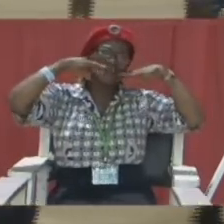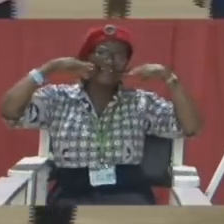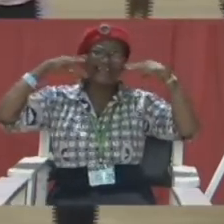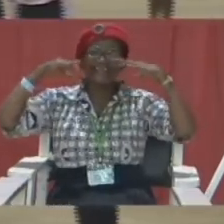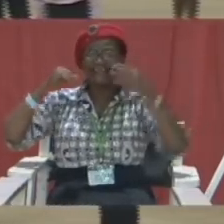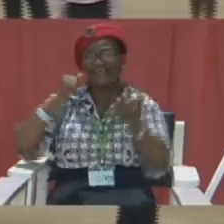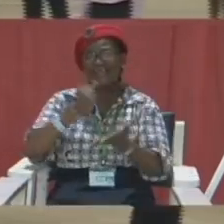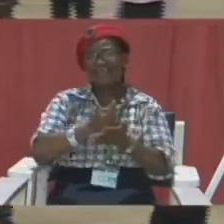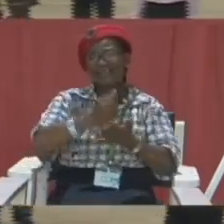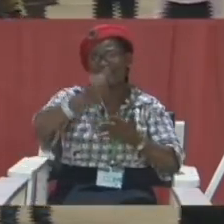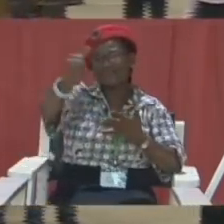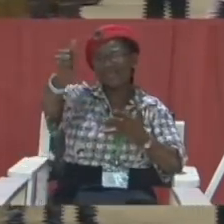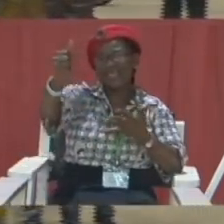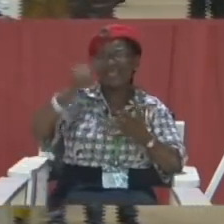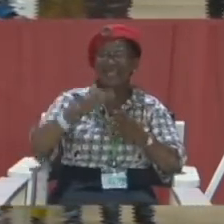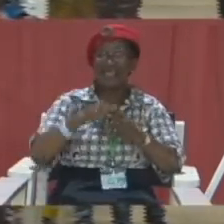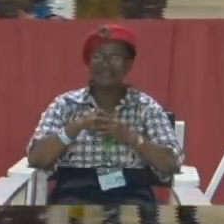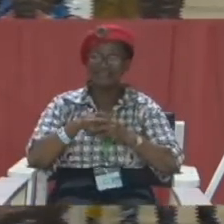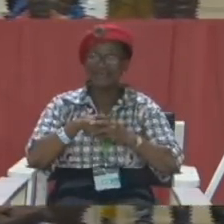Amen.